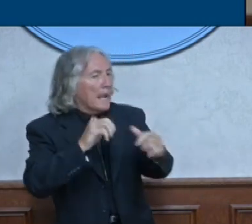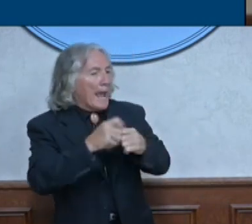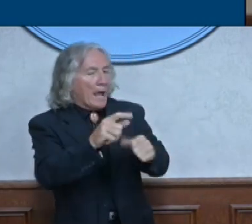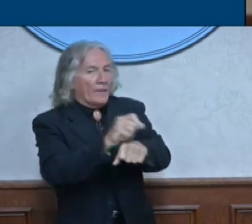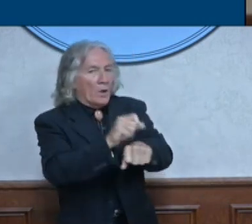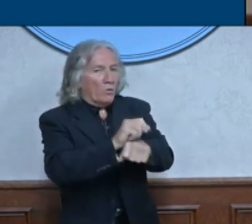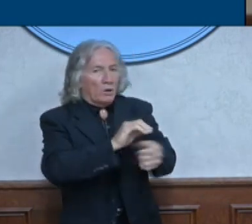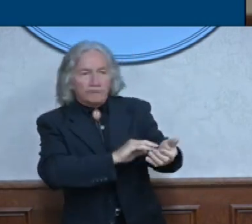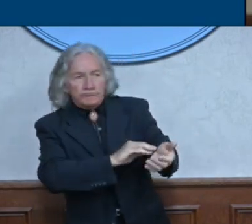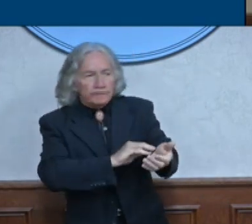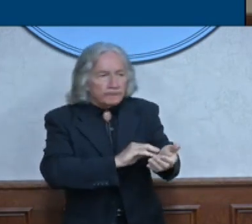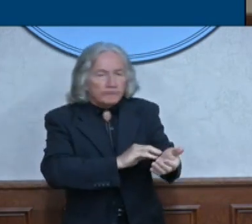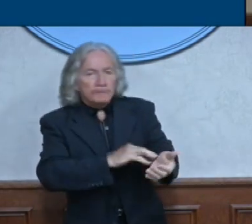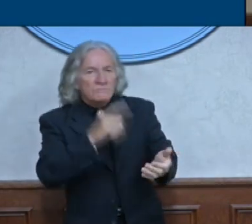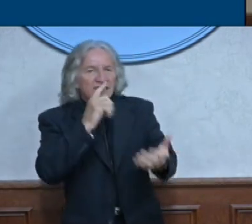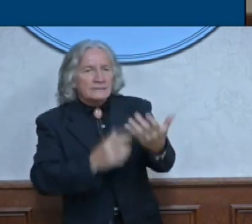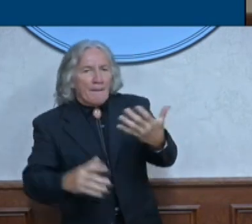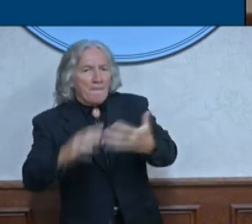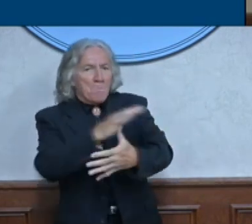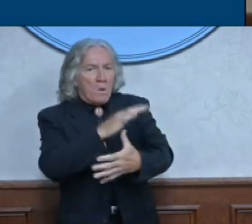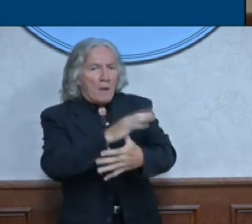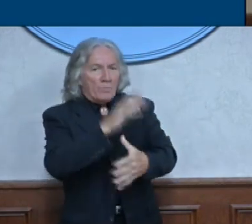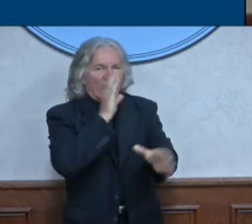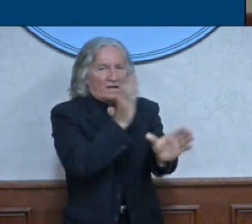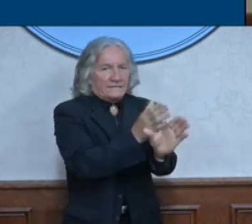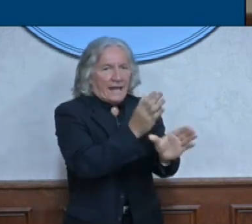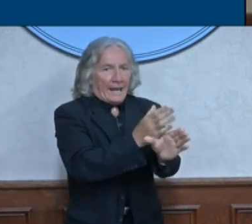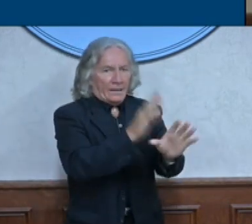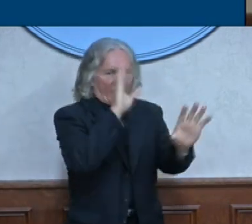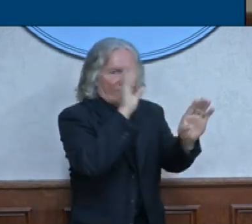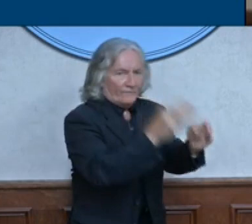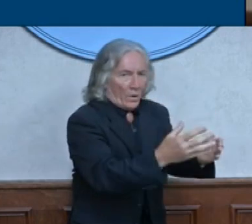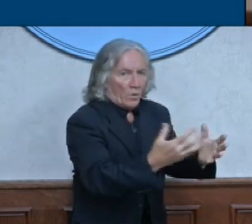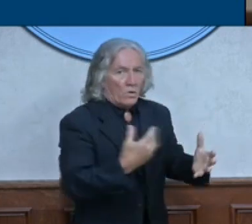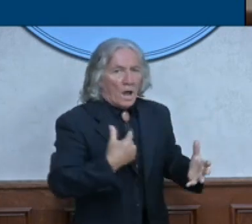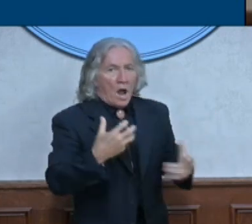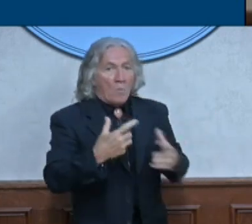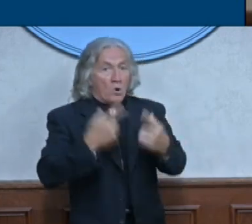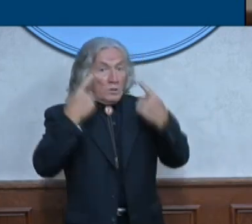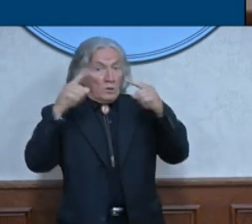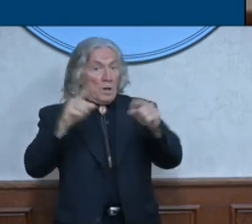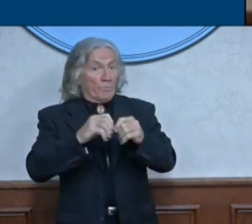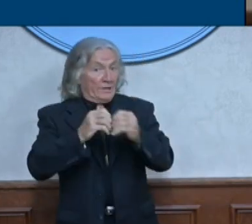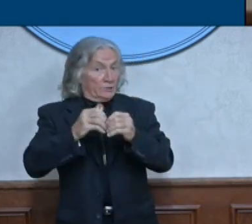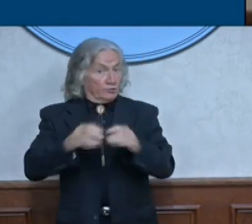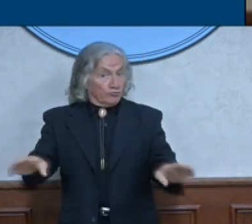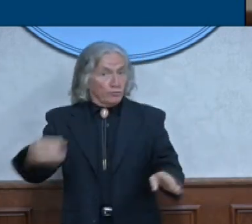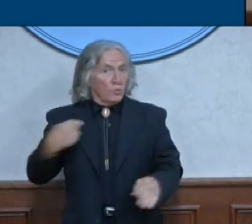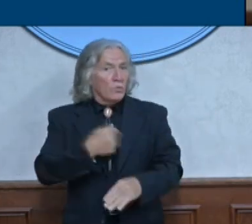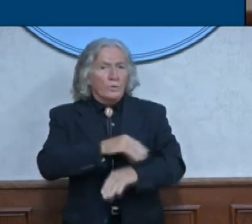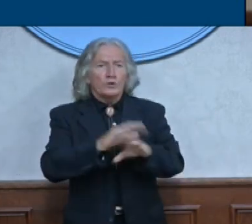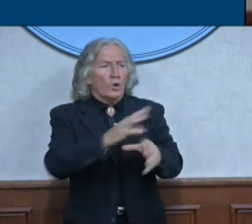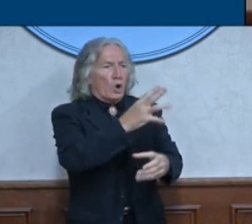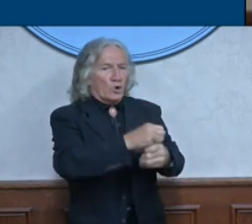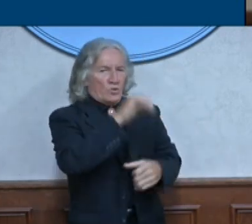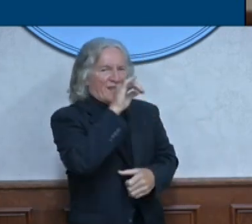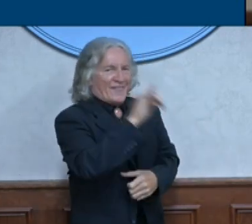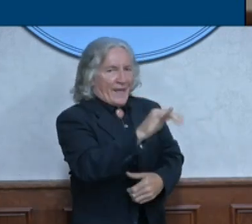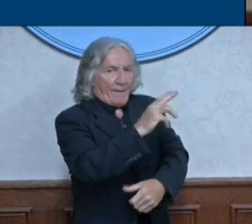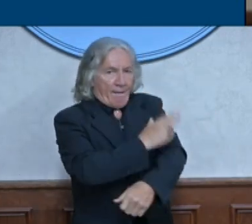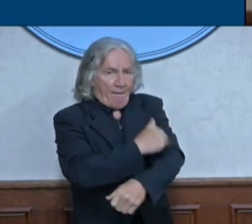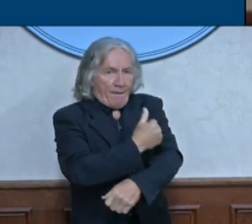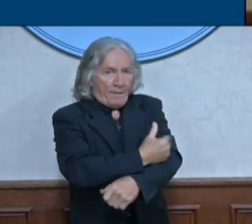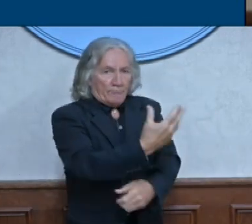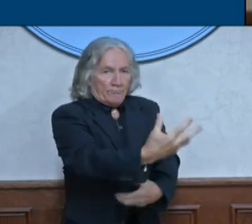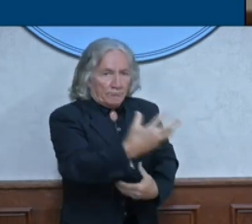was, primarily featured for psychiatric care. And so there were some efforts to accomplish that. But in general, we don't include those, so beds